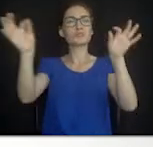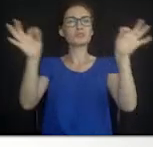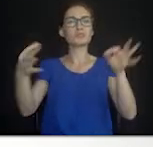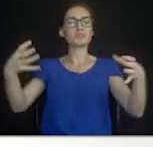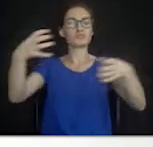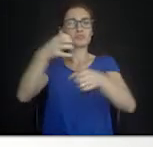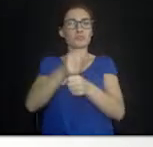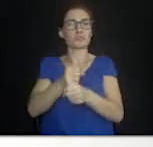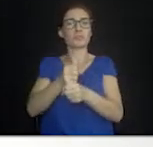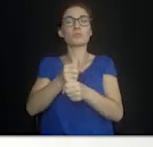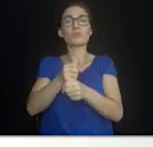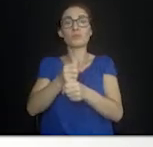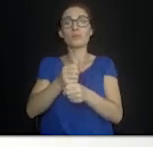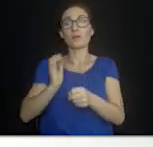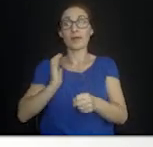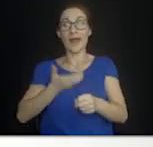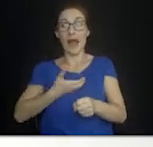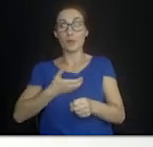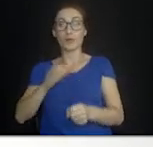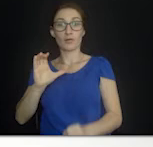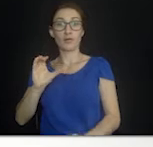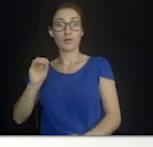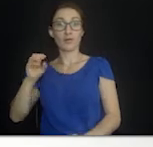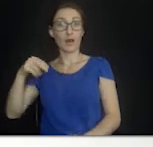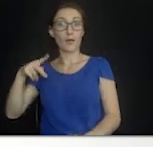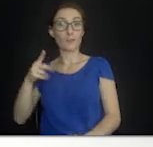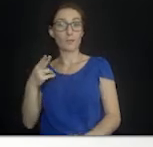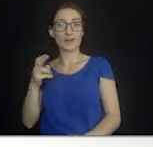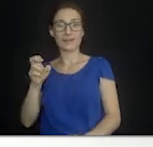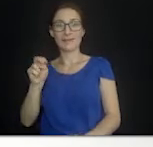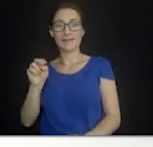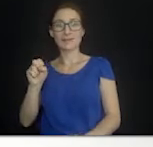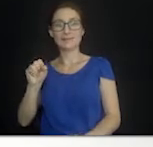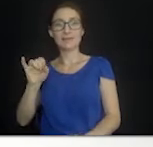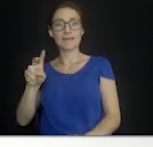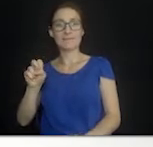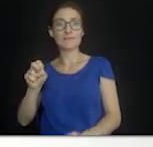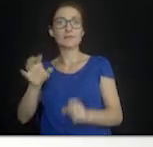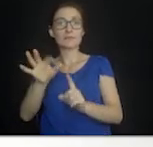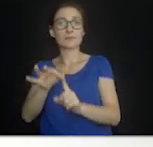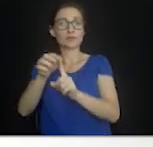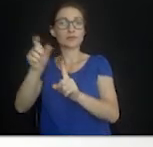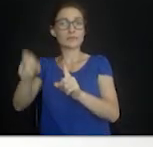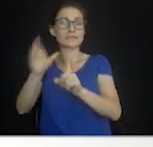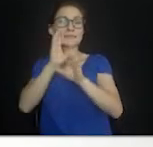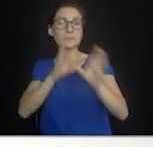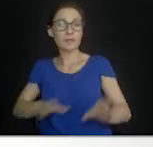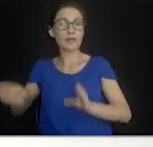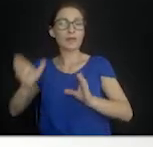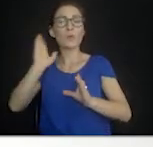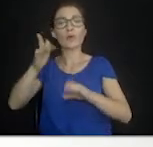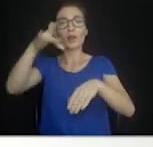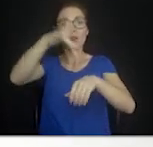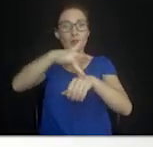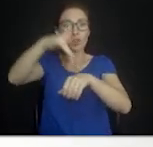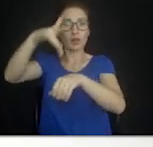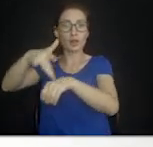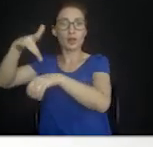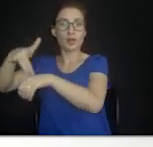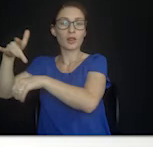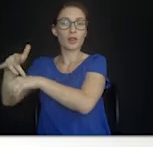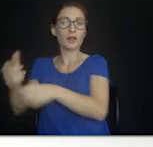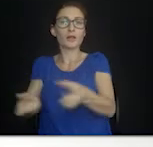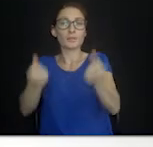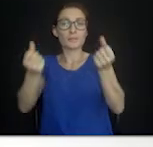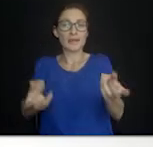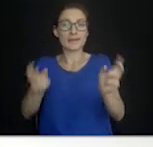consider comprehensive special needs planning and what that information entails. So we're going to hit on a lot of different topics. And I hope